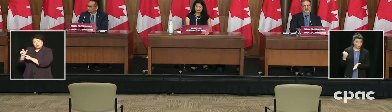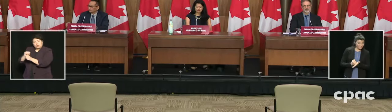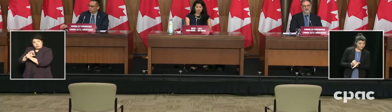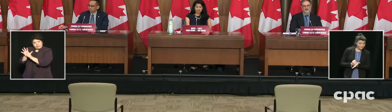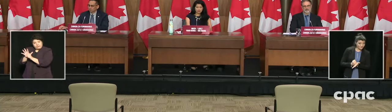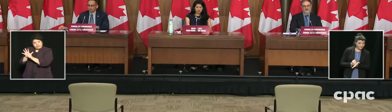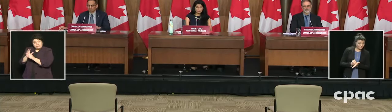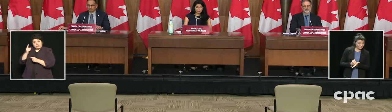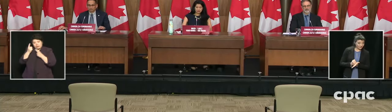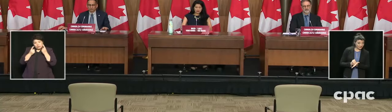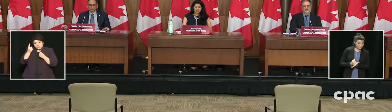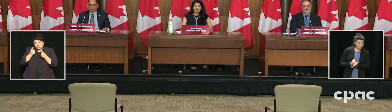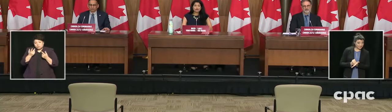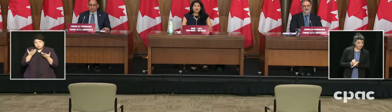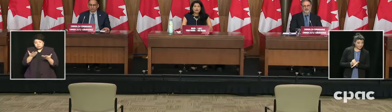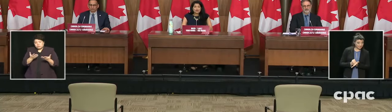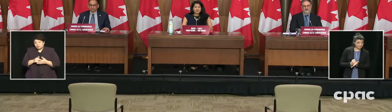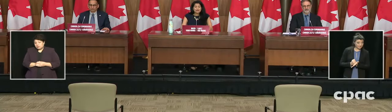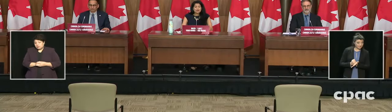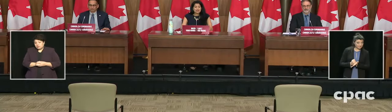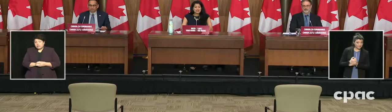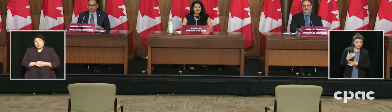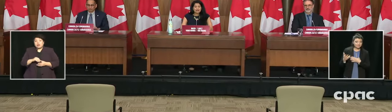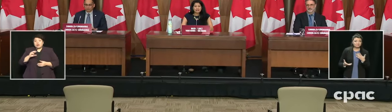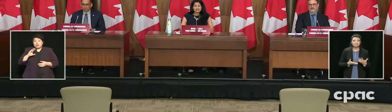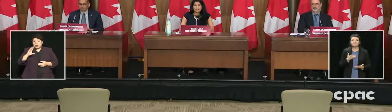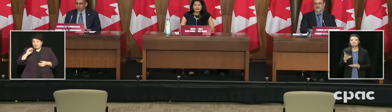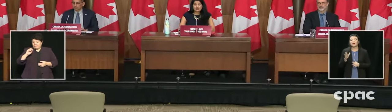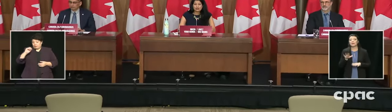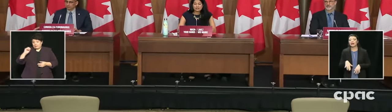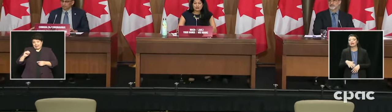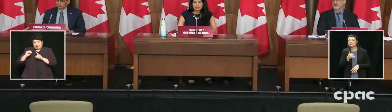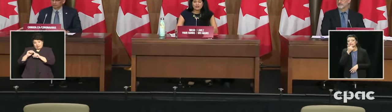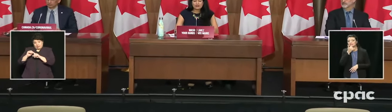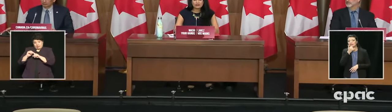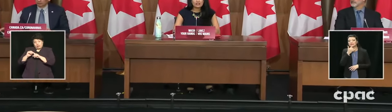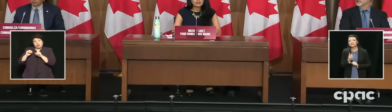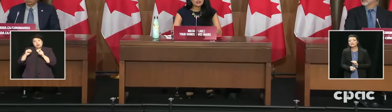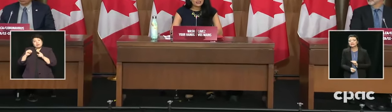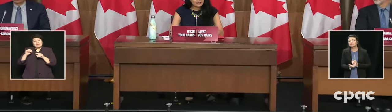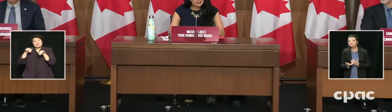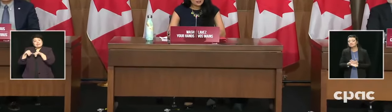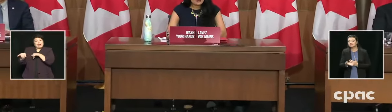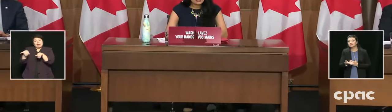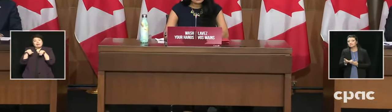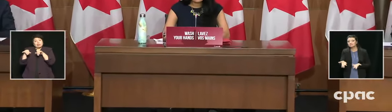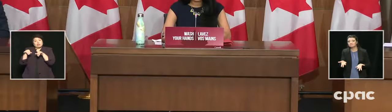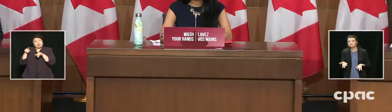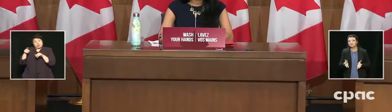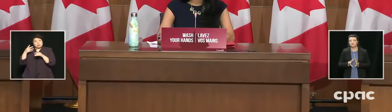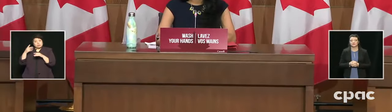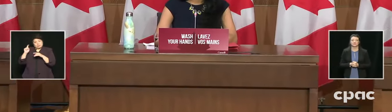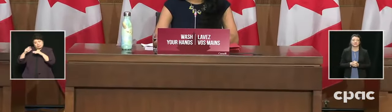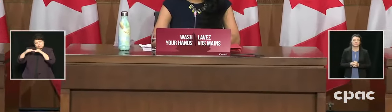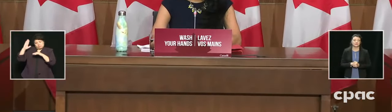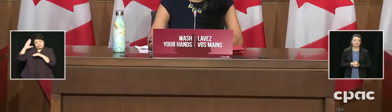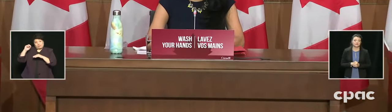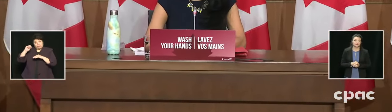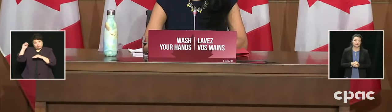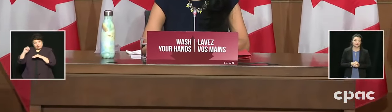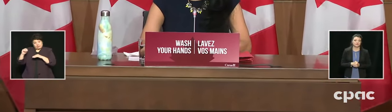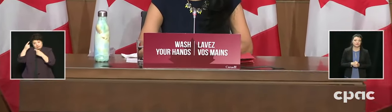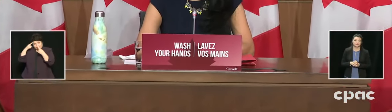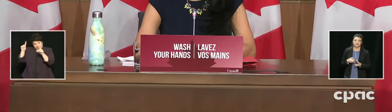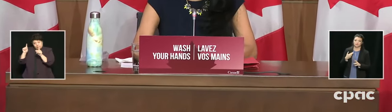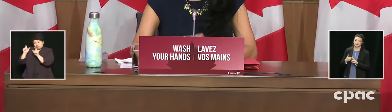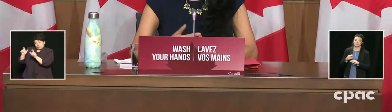rise? Sure. So the 50% efficacy standard was something that's referenced in our guidance documents in terms of requirements